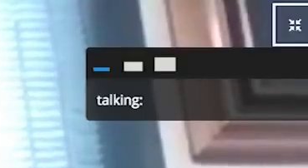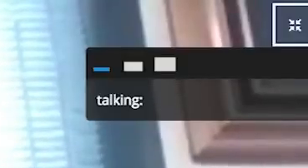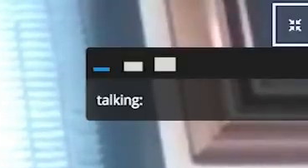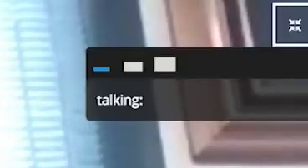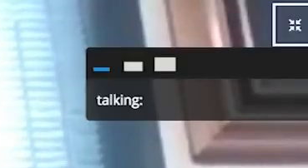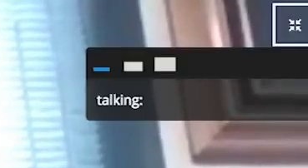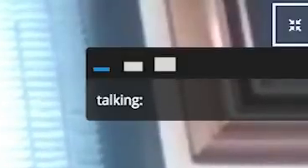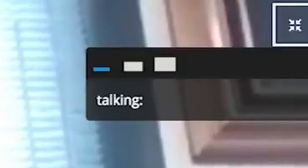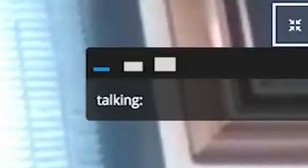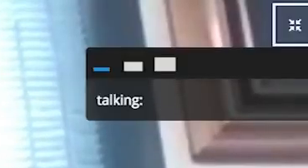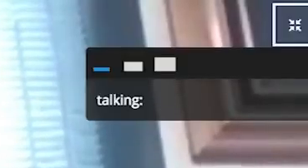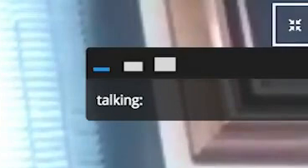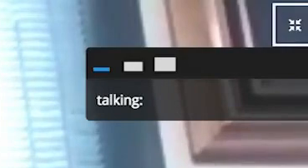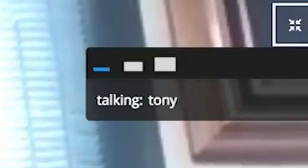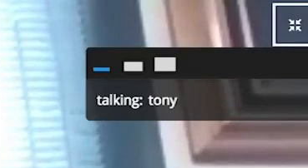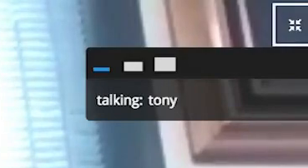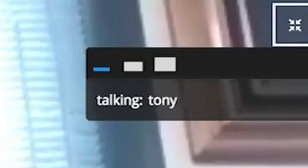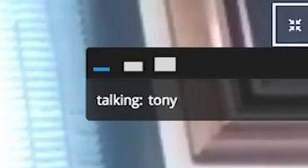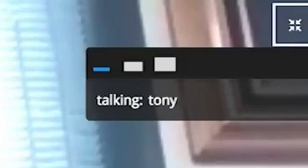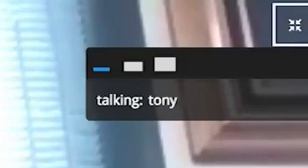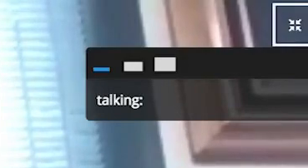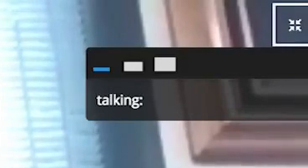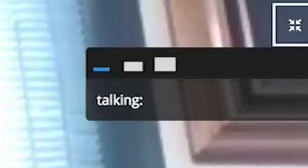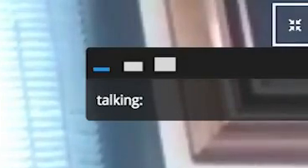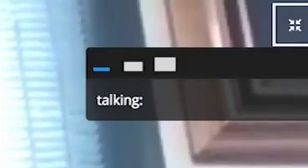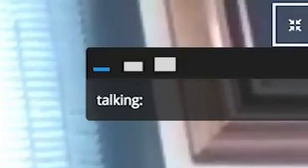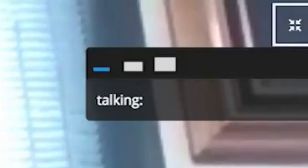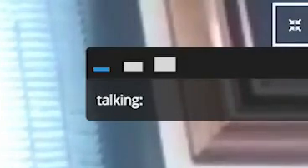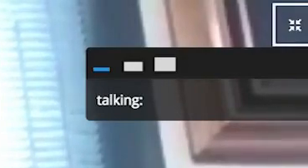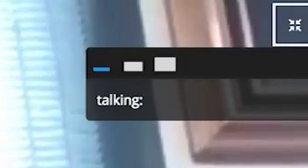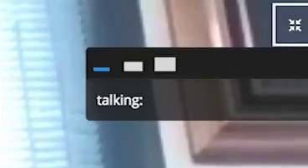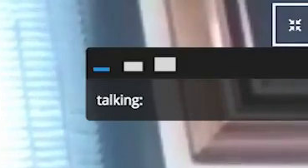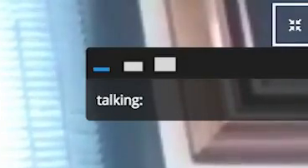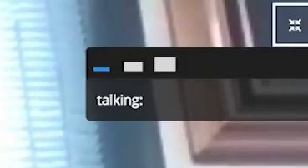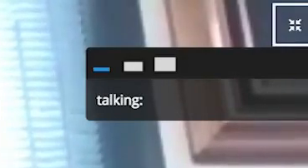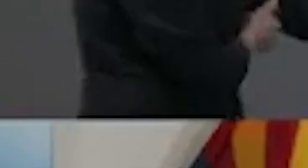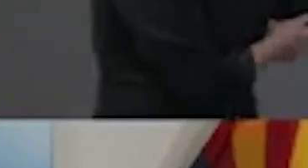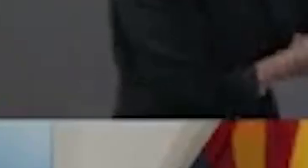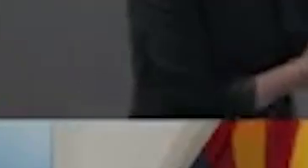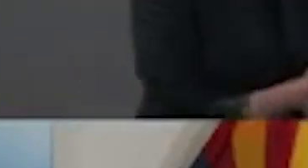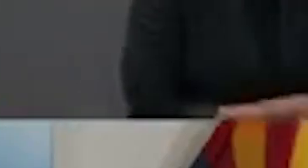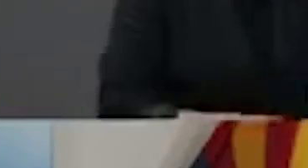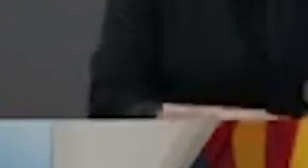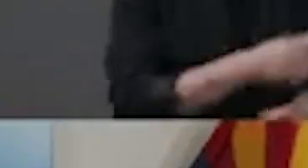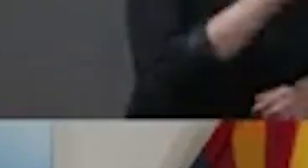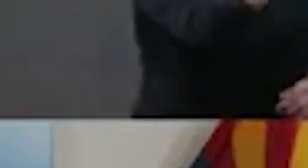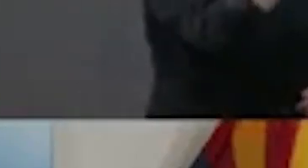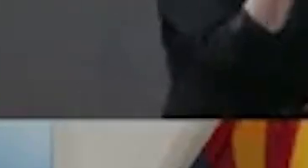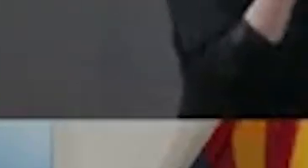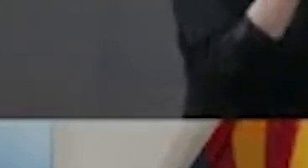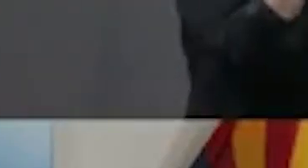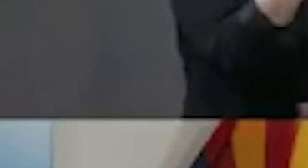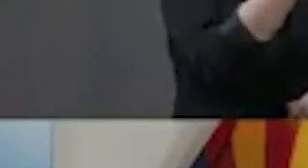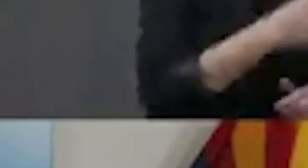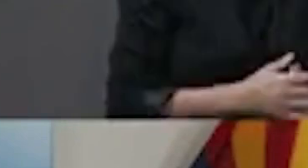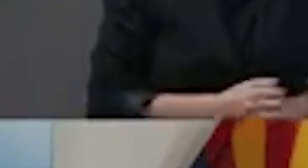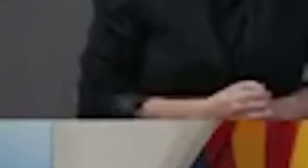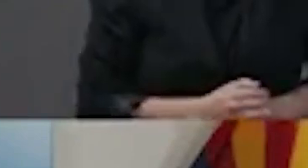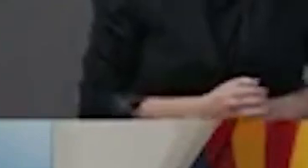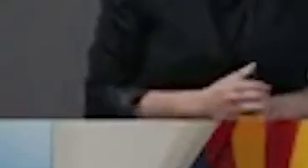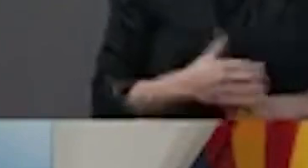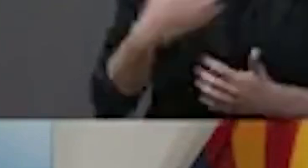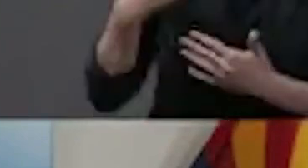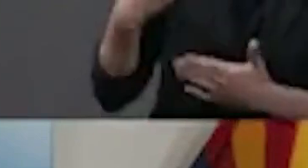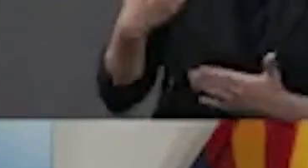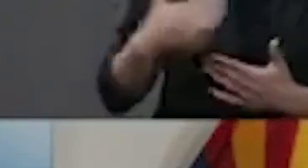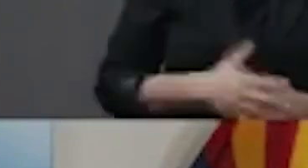to focus on the level of need instead of the size of the community. Wednesday, Governor Ducey stated that a formula from the